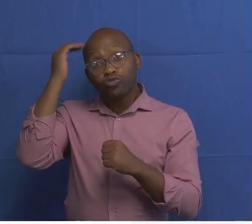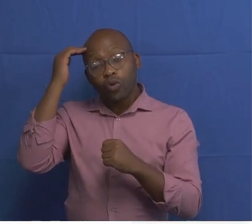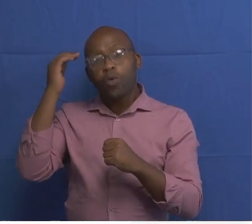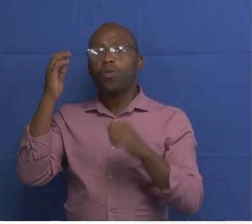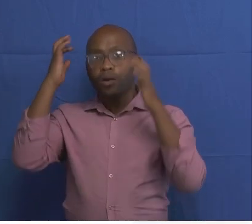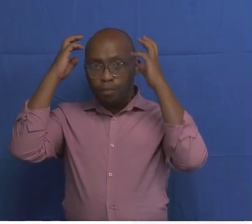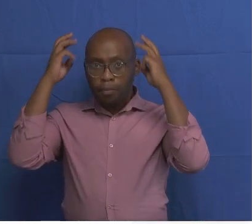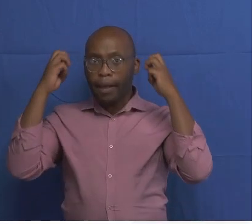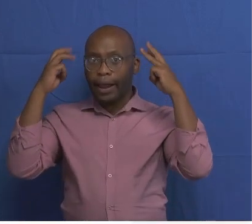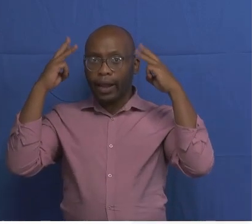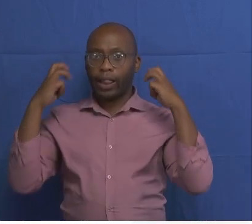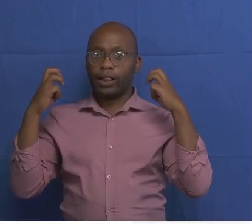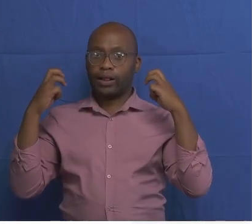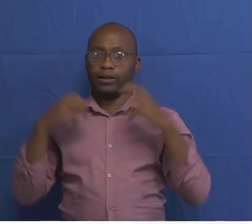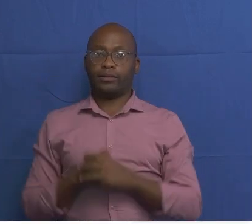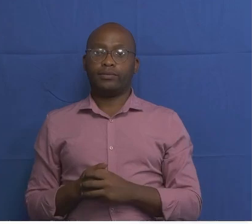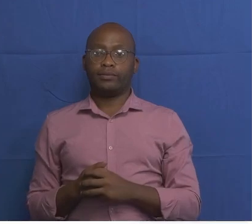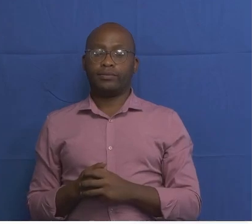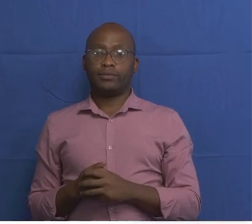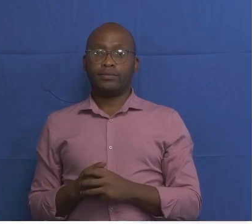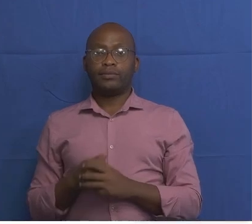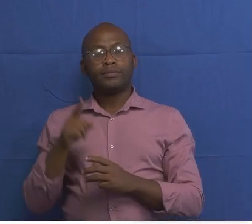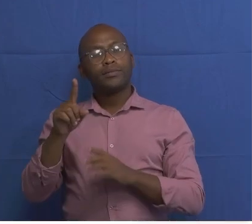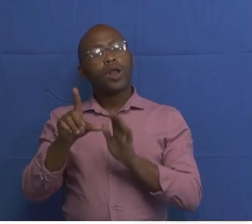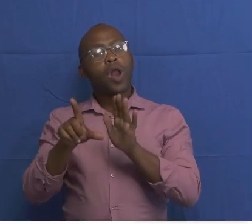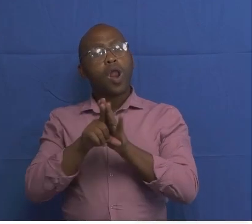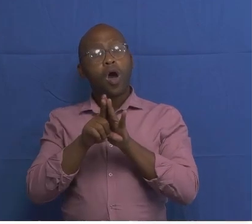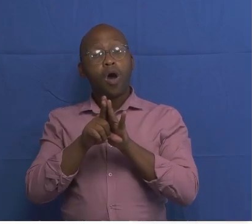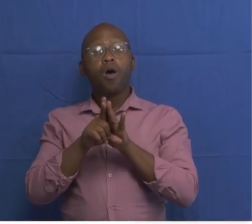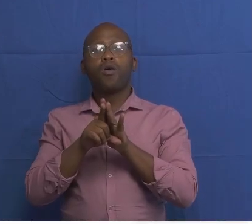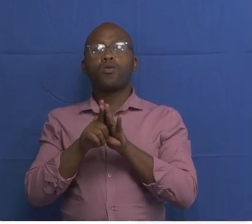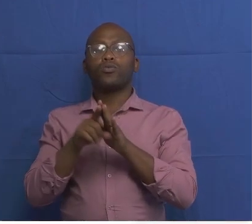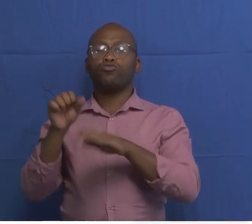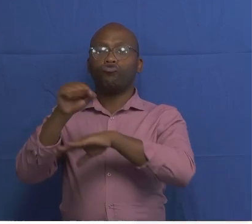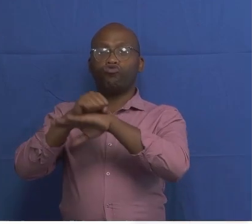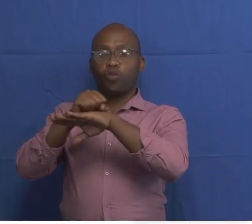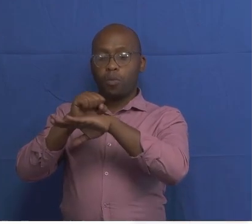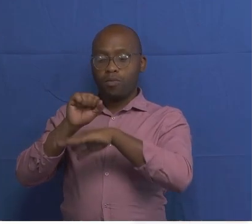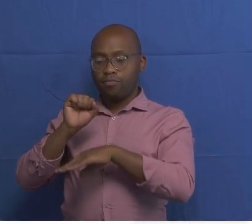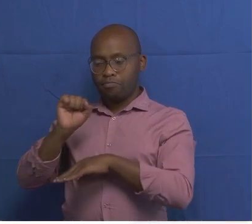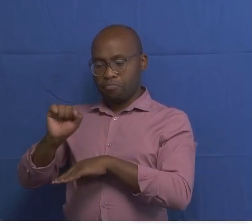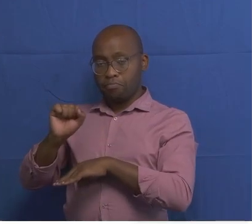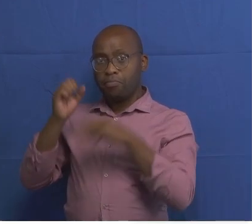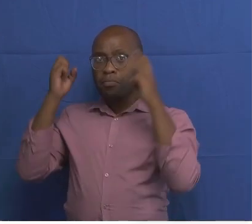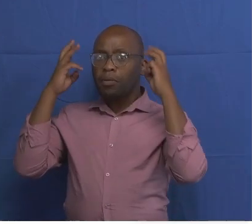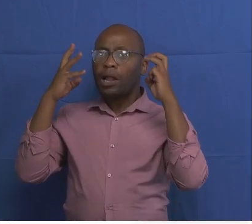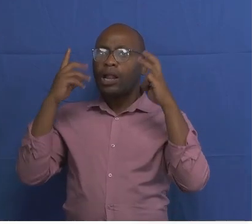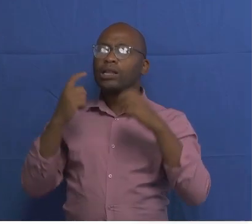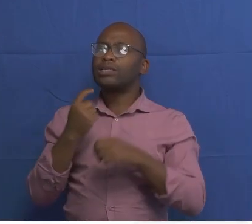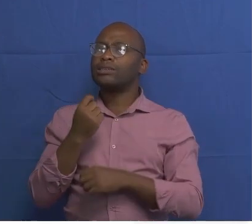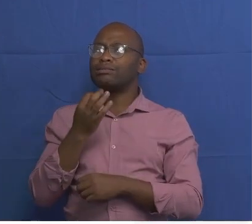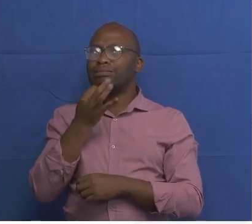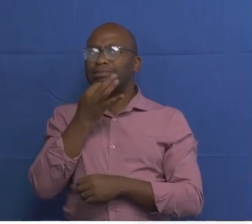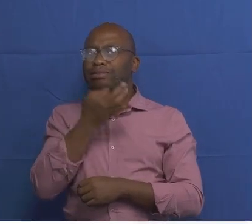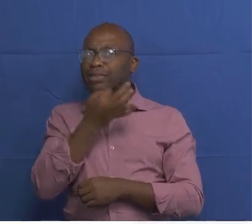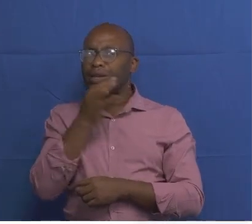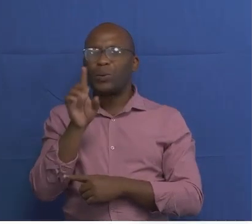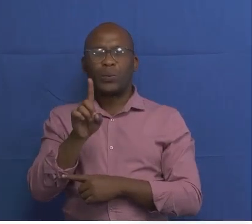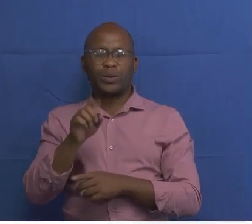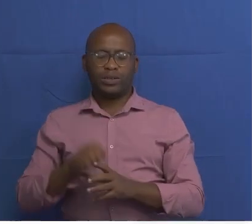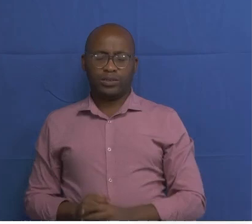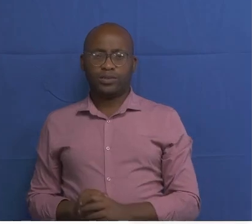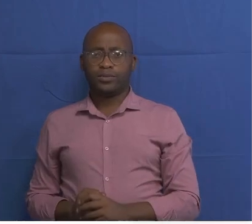let us look at Mendel's law of dominance. Mendel's law of dominance, what is it saying? It is saying that when